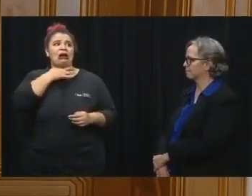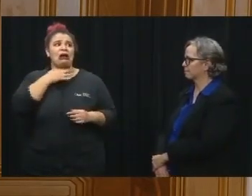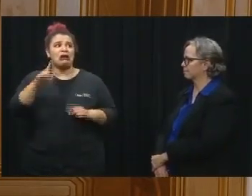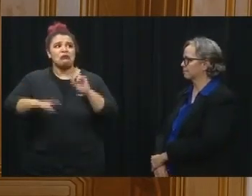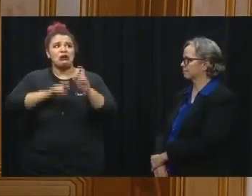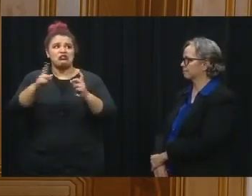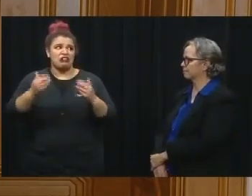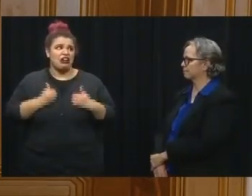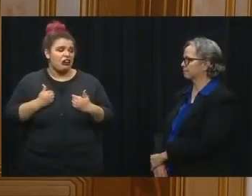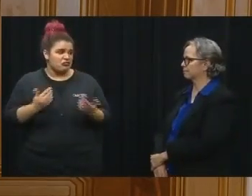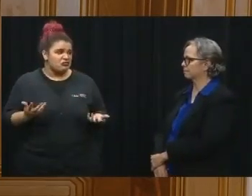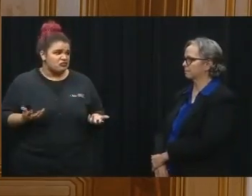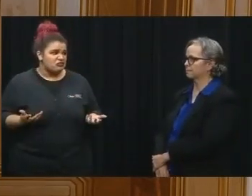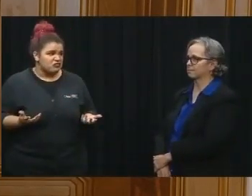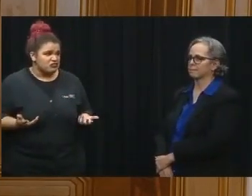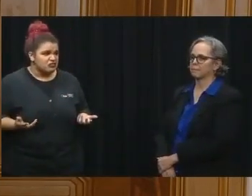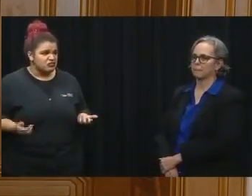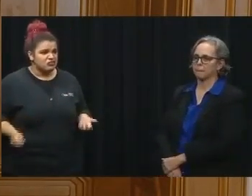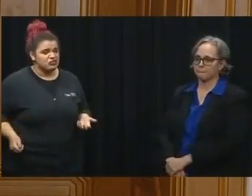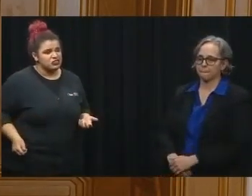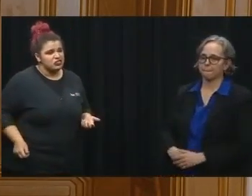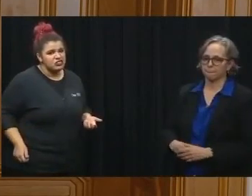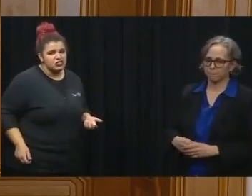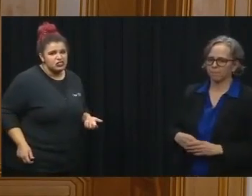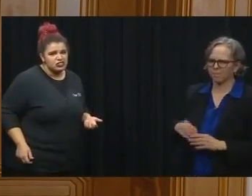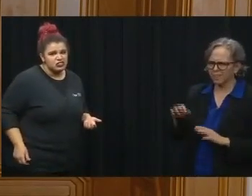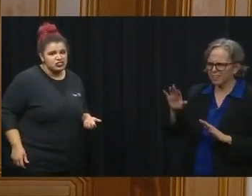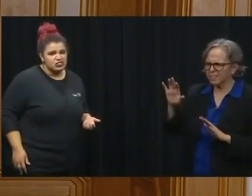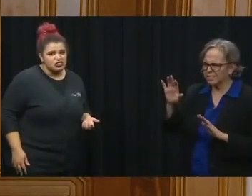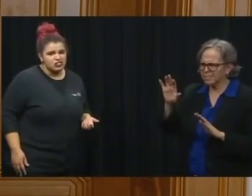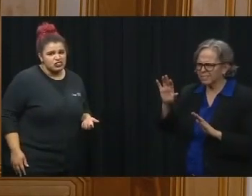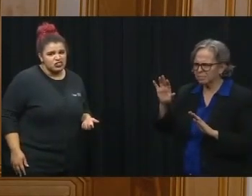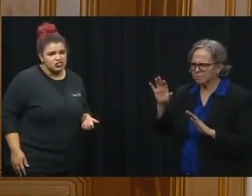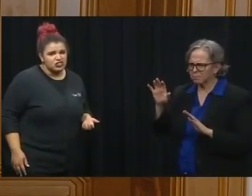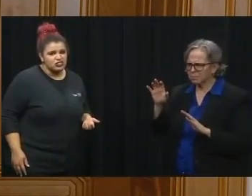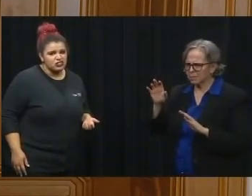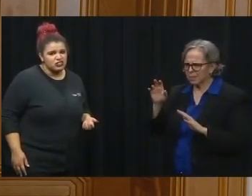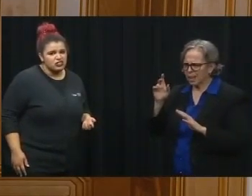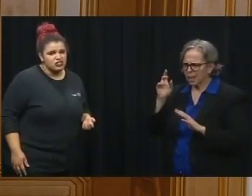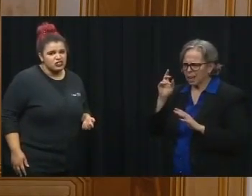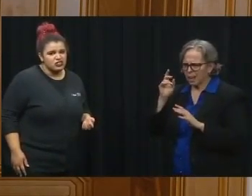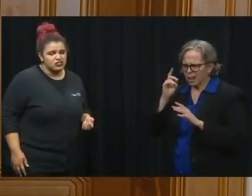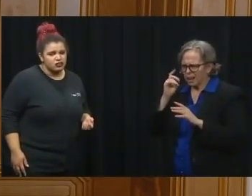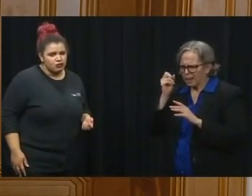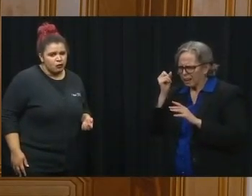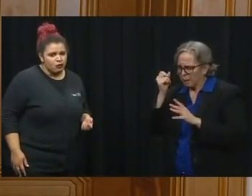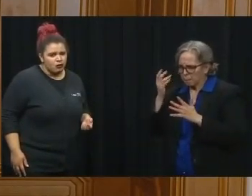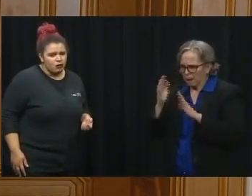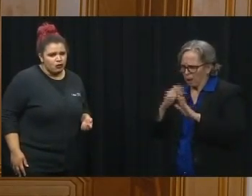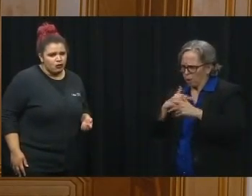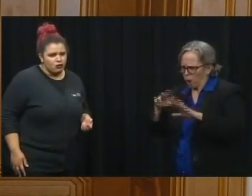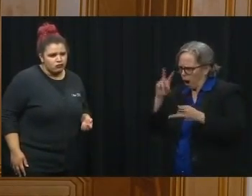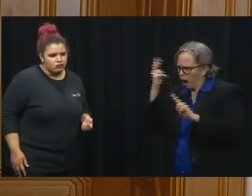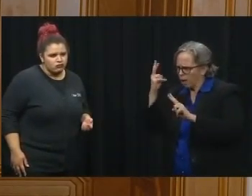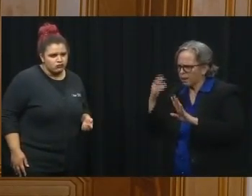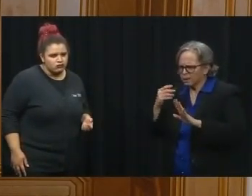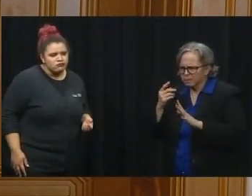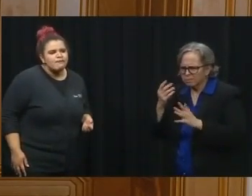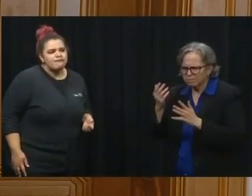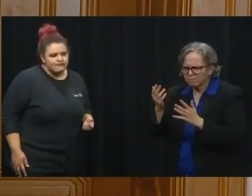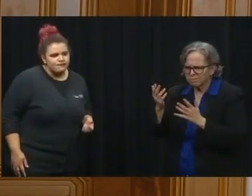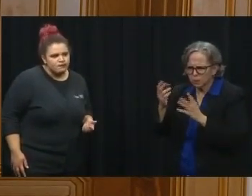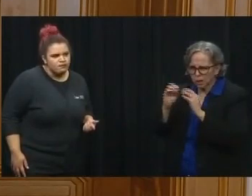Okay, now maybe I misunderstood you. I heard a couple of different things. Were you talking about the